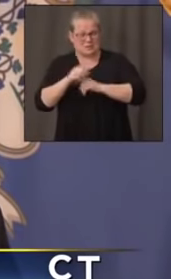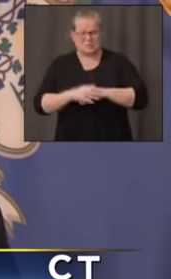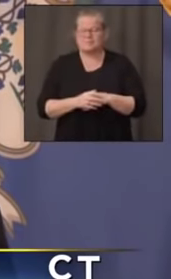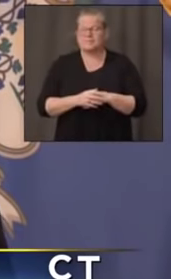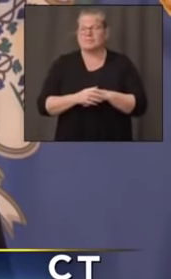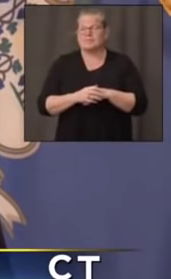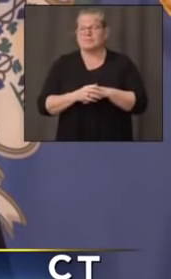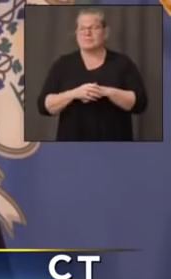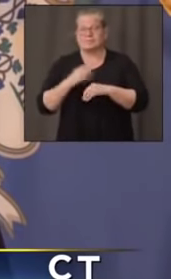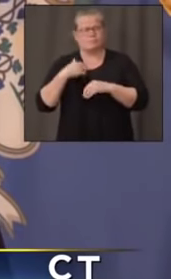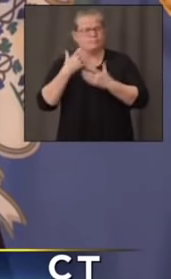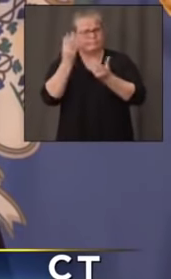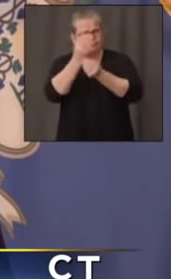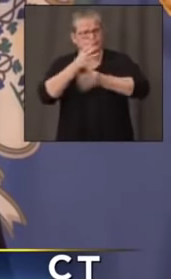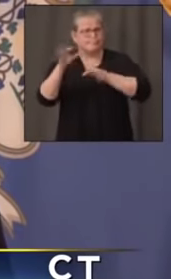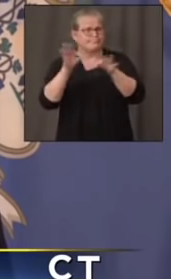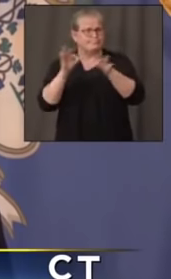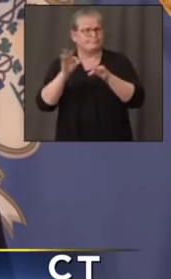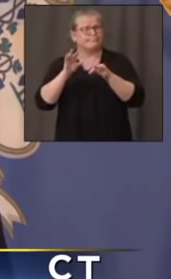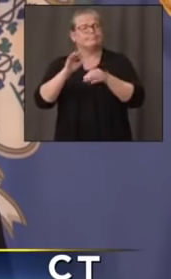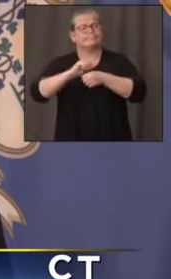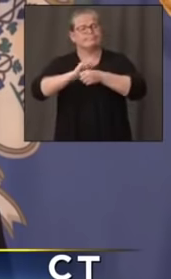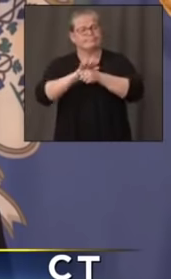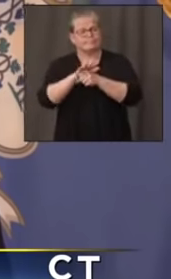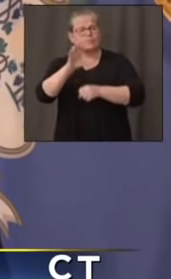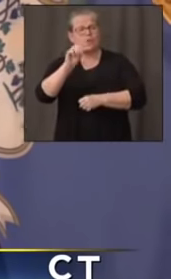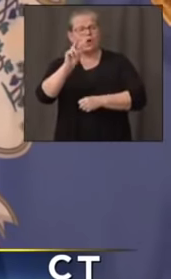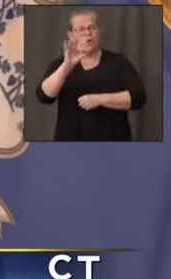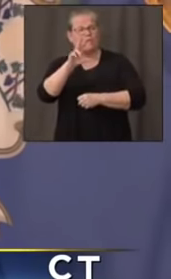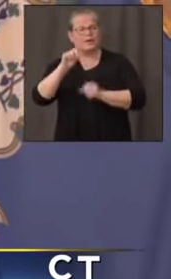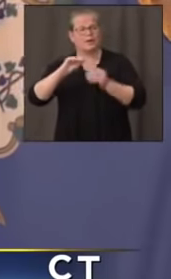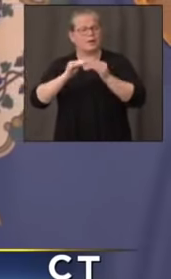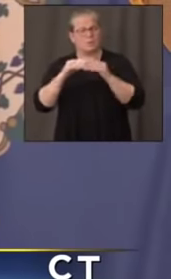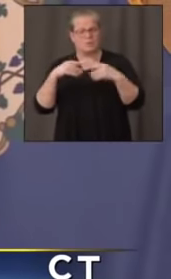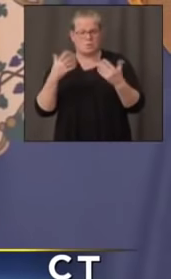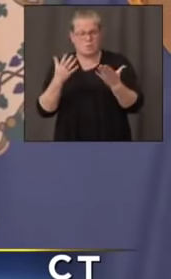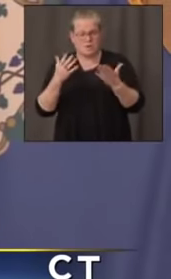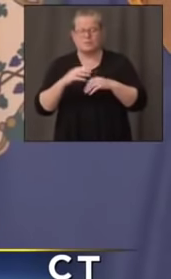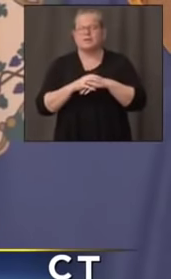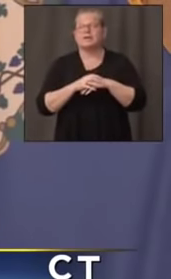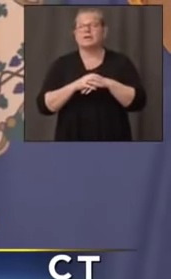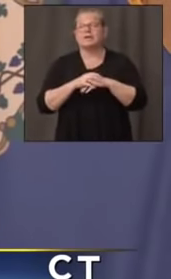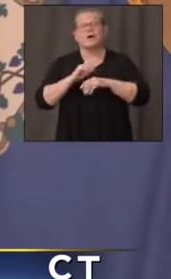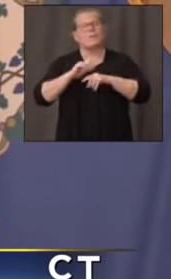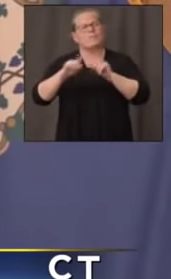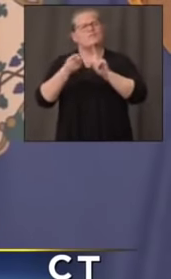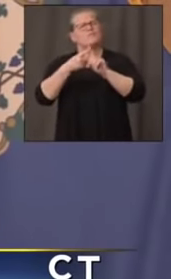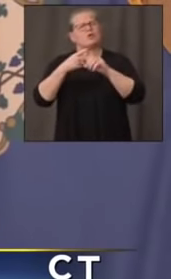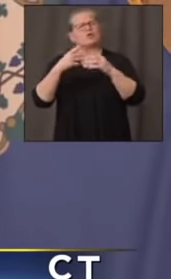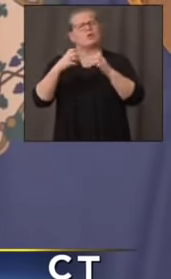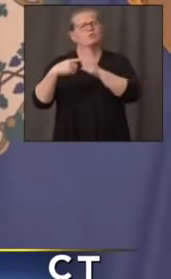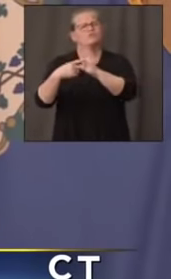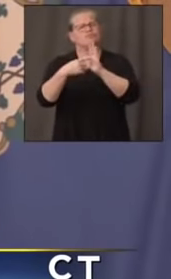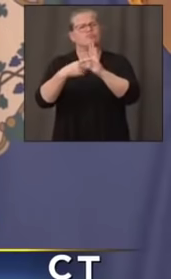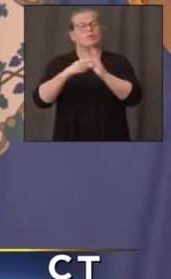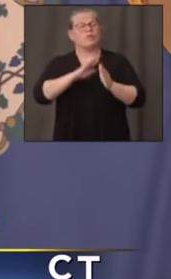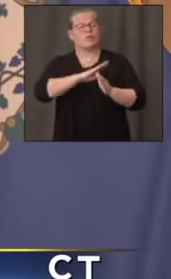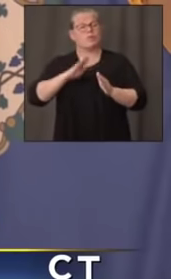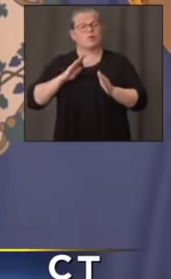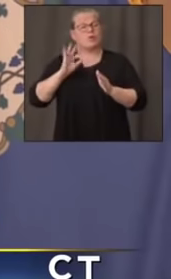update where we are in COVID, but first I thought you might find this analysis from the Bureau of Economic Analysis of interest.